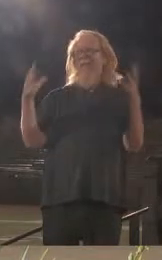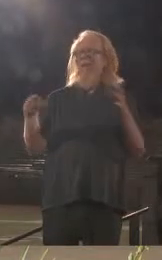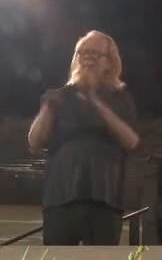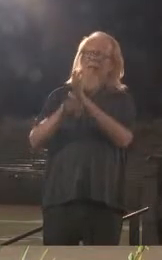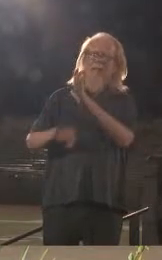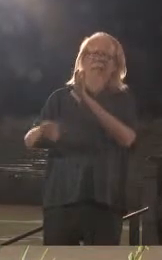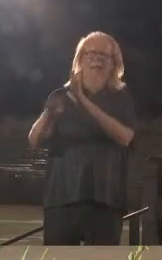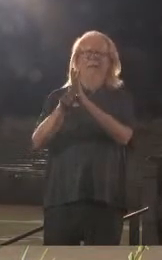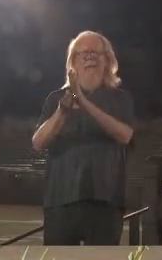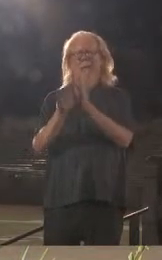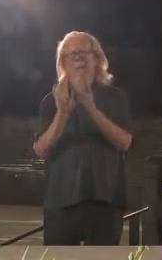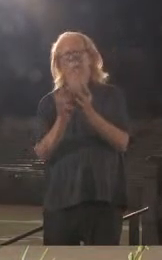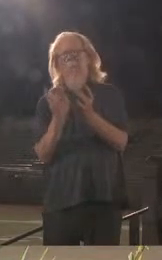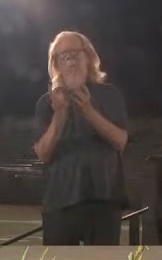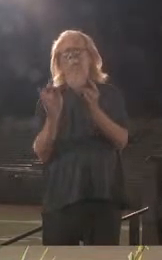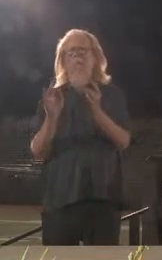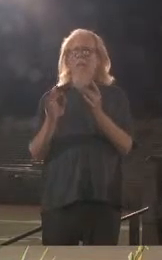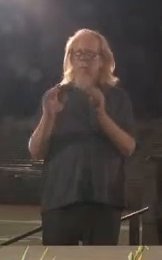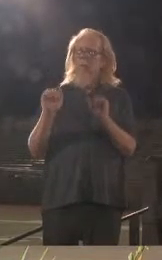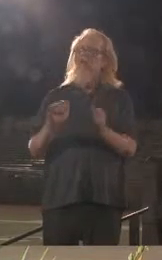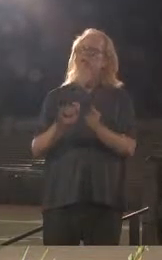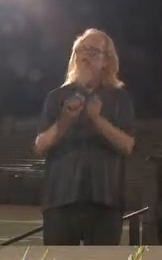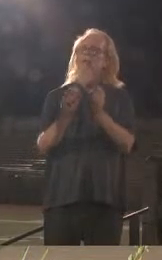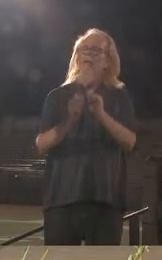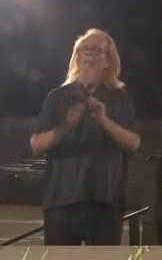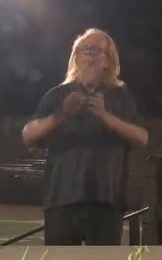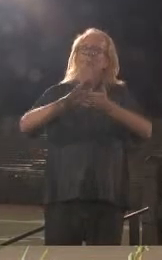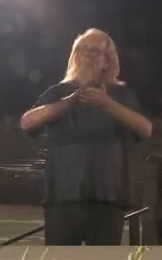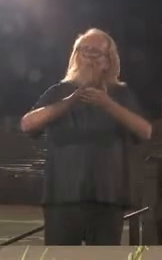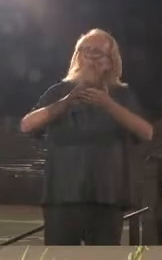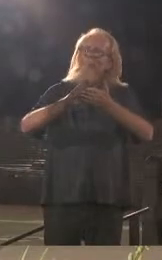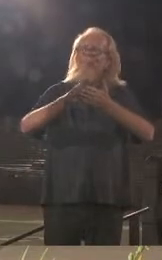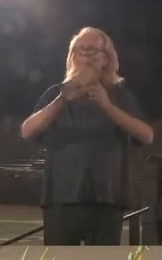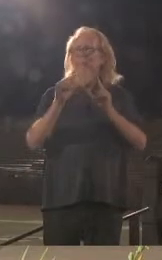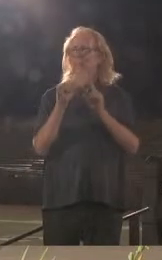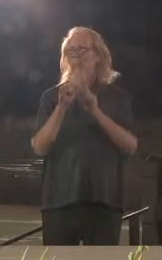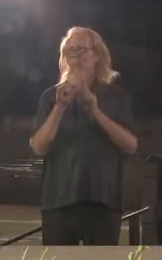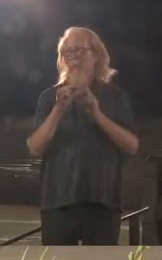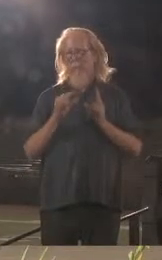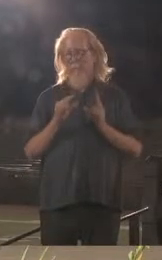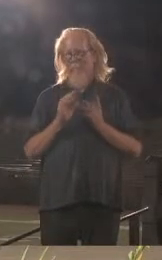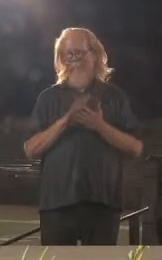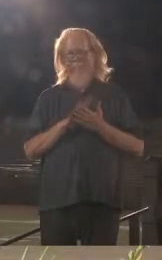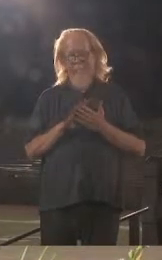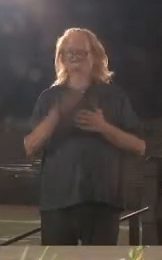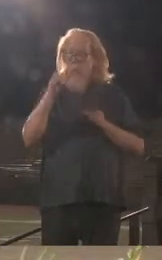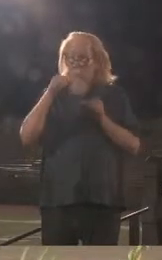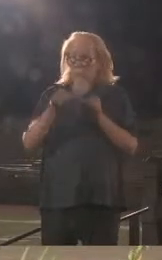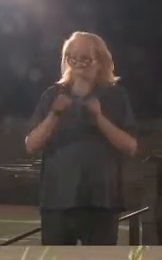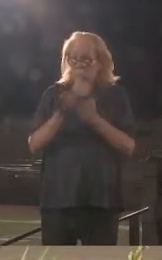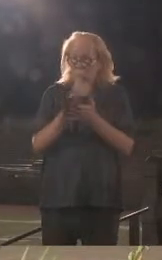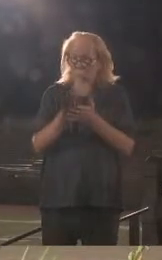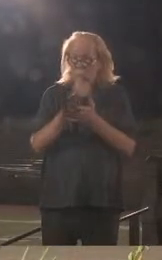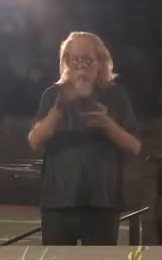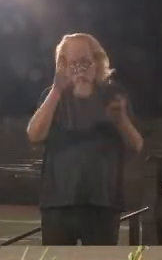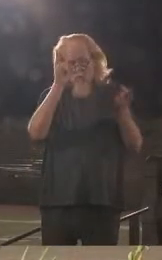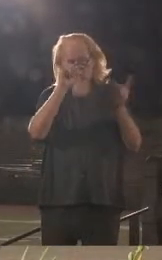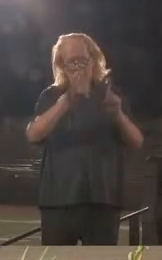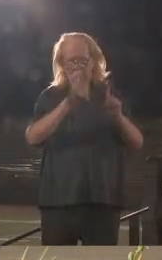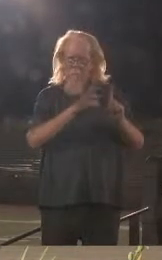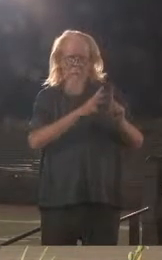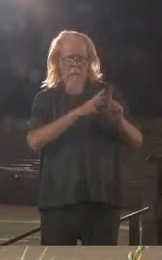can help change that with a few kind words. Remember, it is okay to agree to